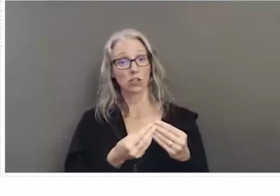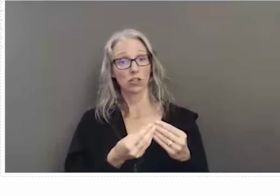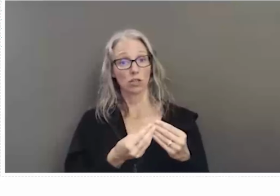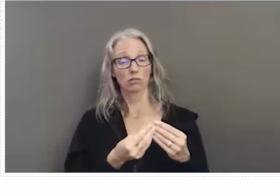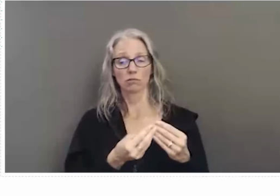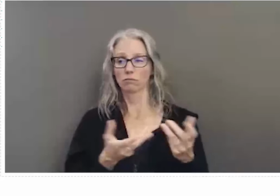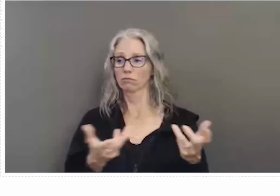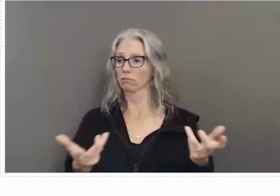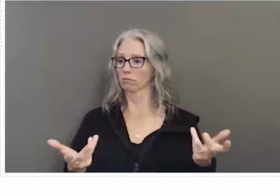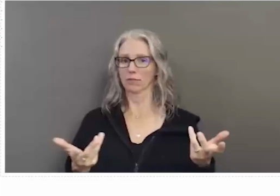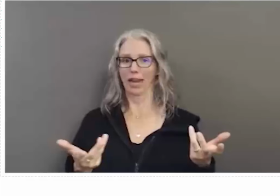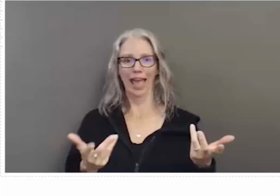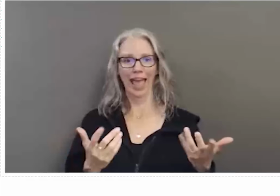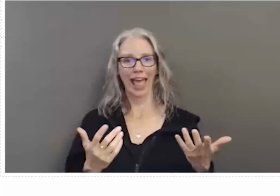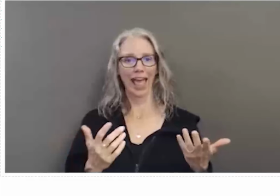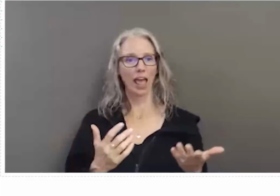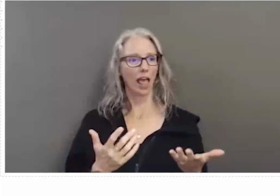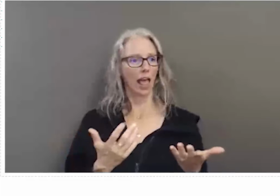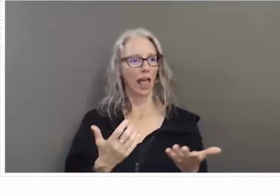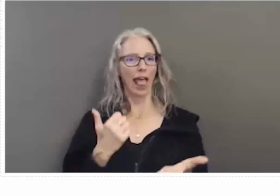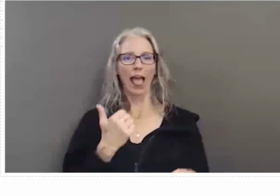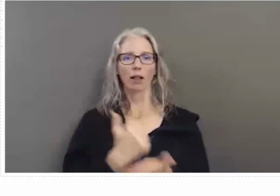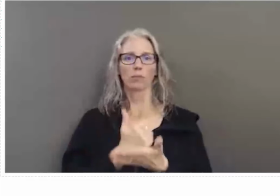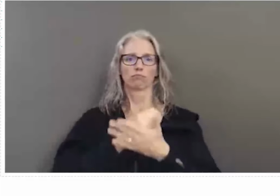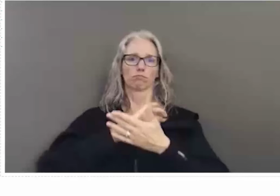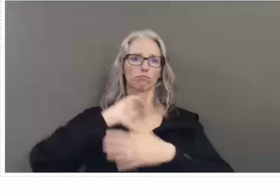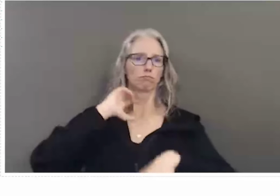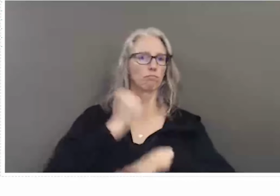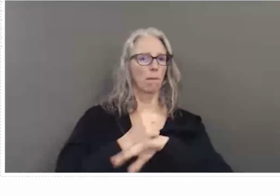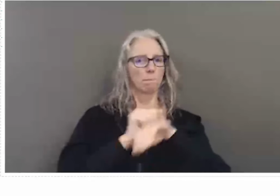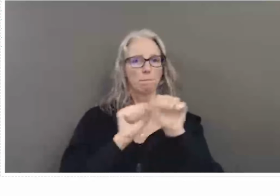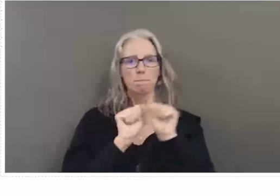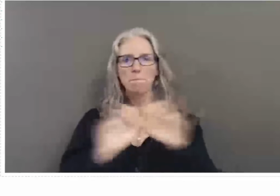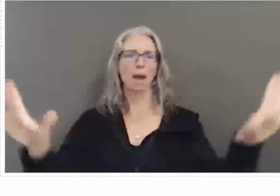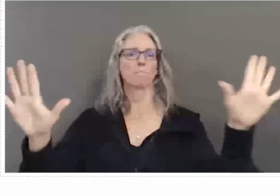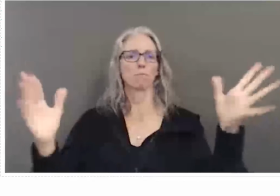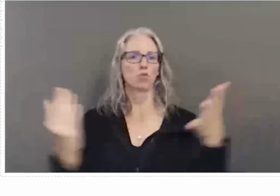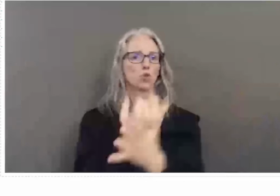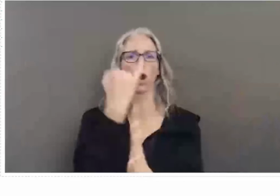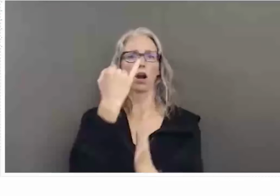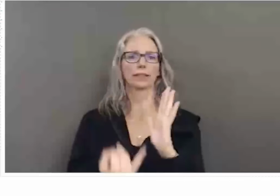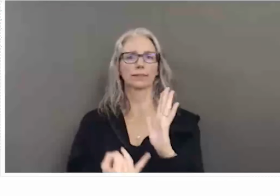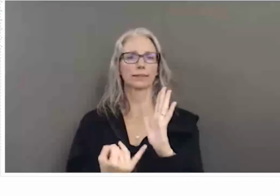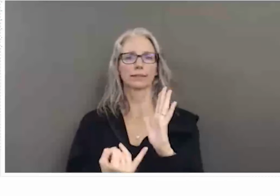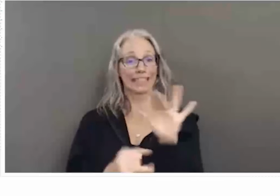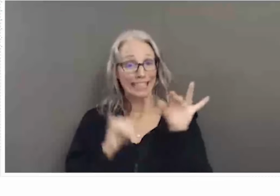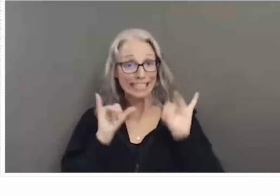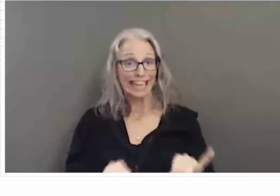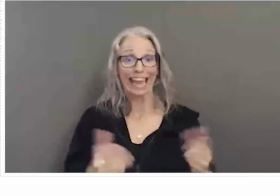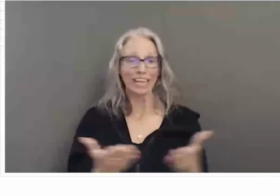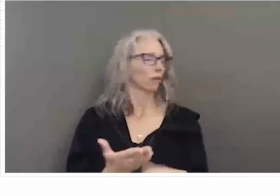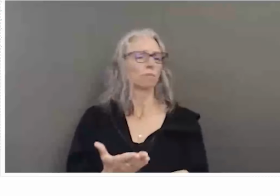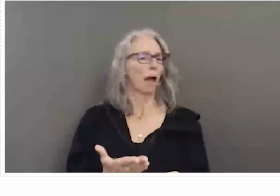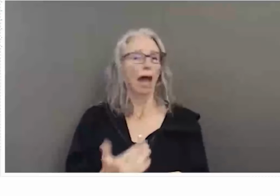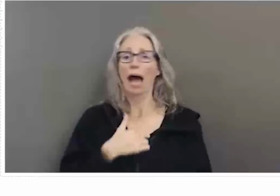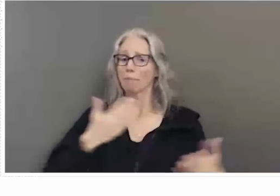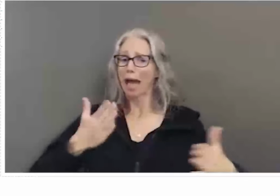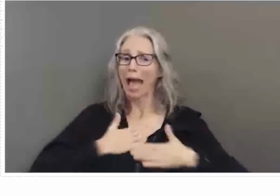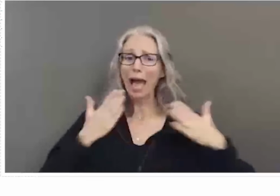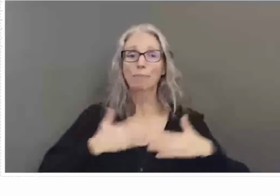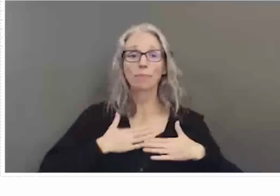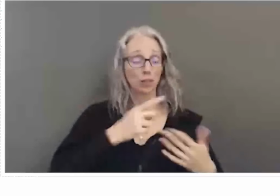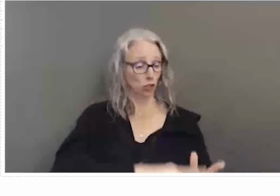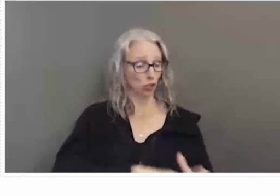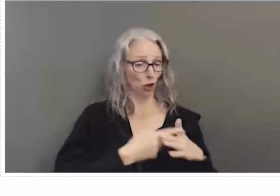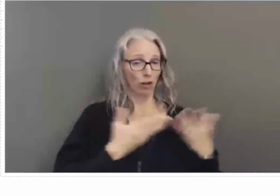help launch. I'd be happier to see them go on to make bigger, brighter things than thinking that VACT is